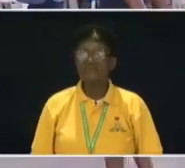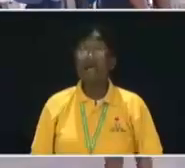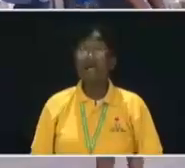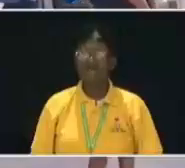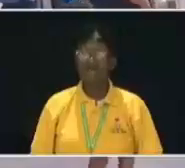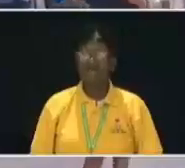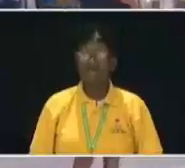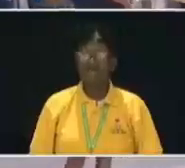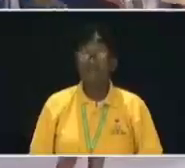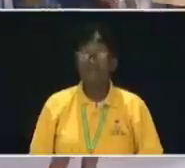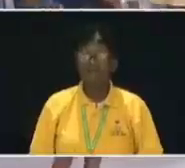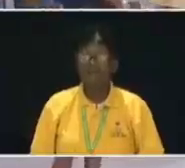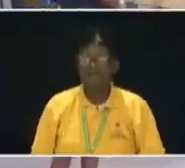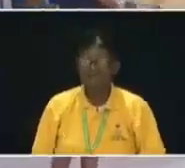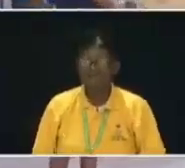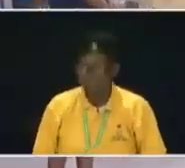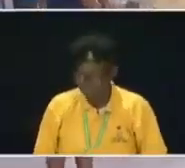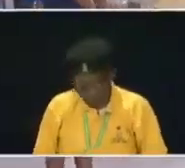Thank you, Jesus.